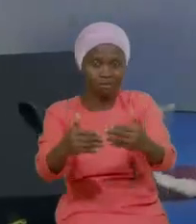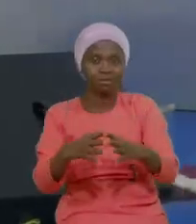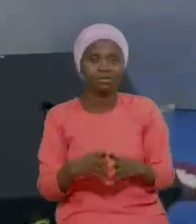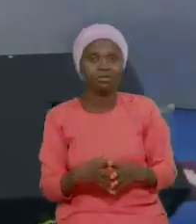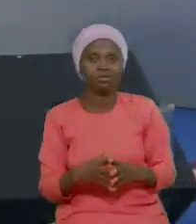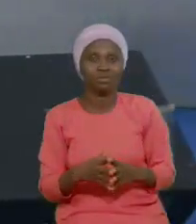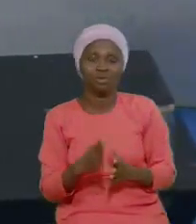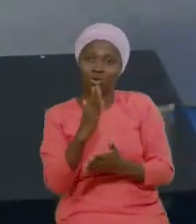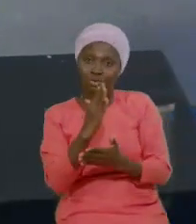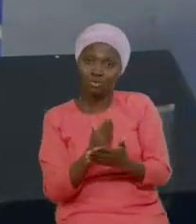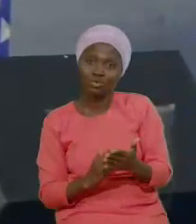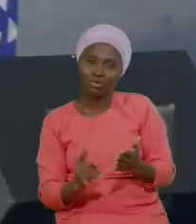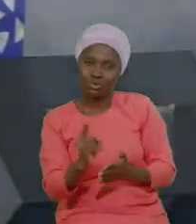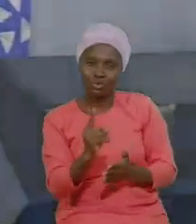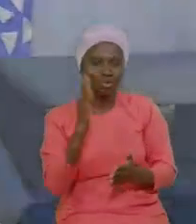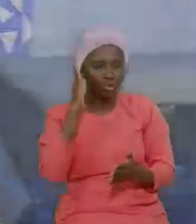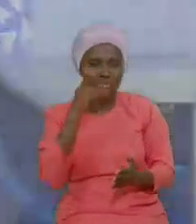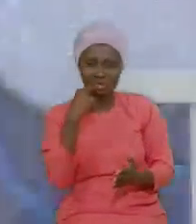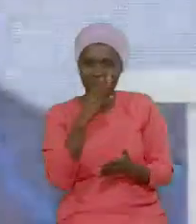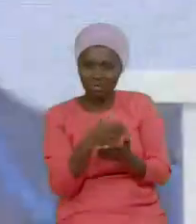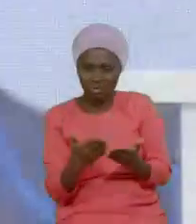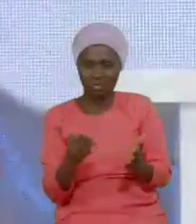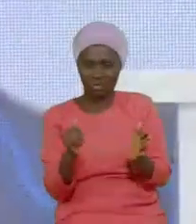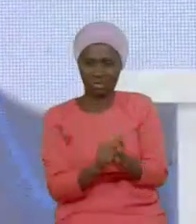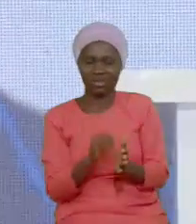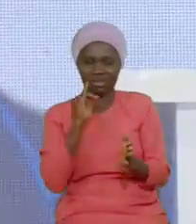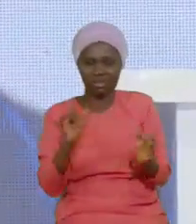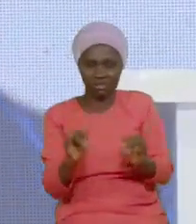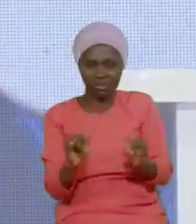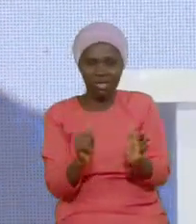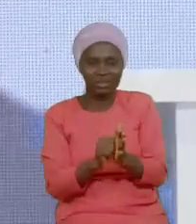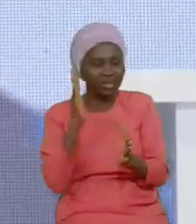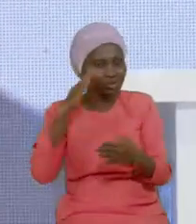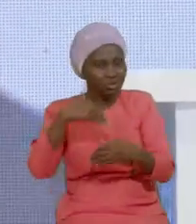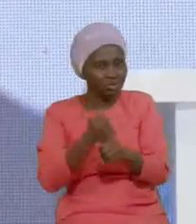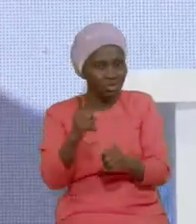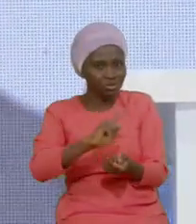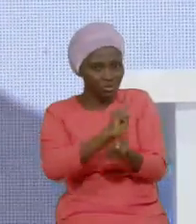Somebody will say something common that will make you uncommon.